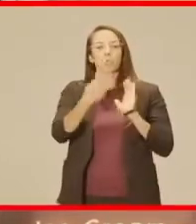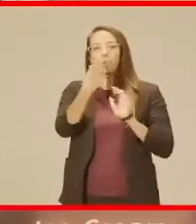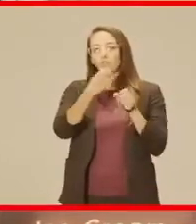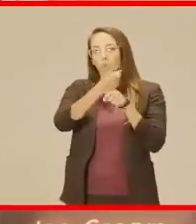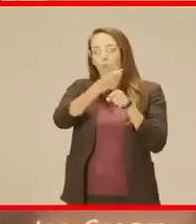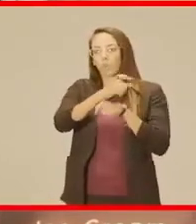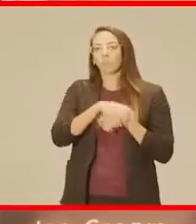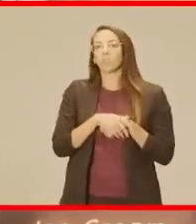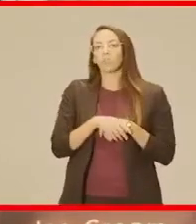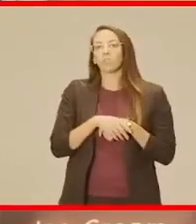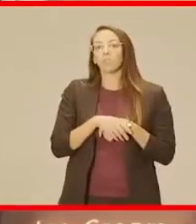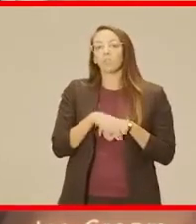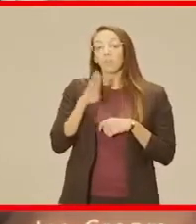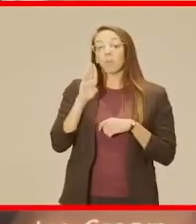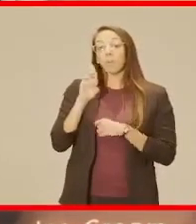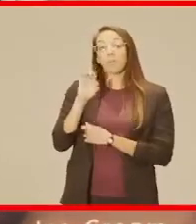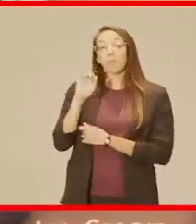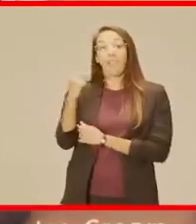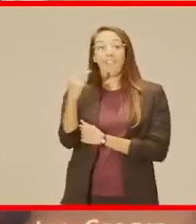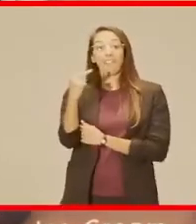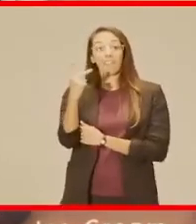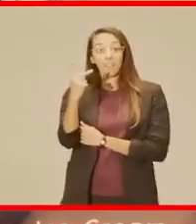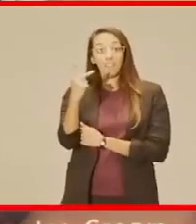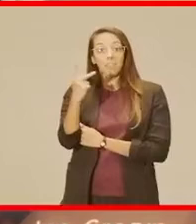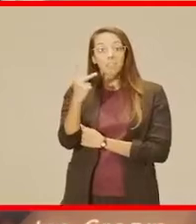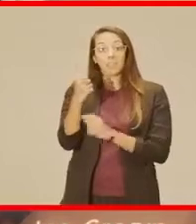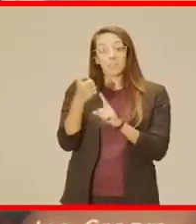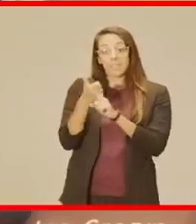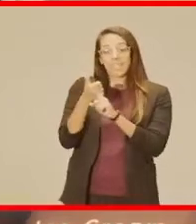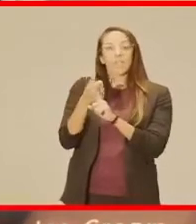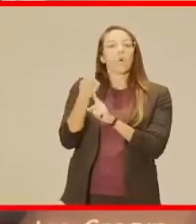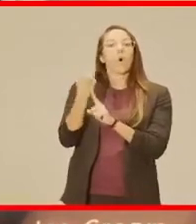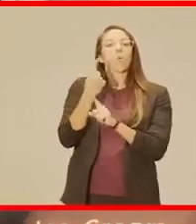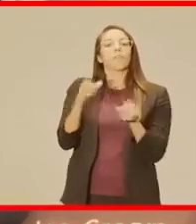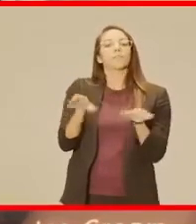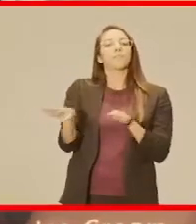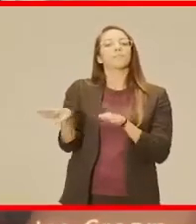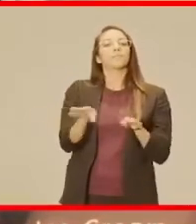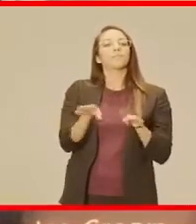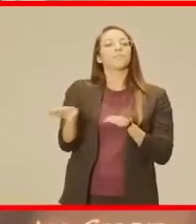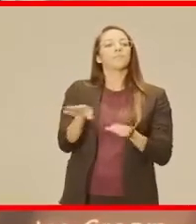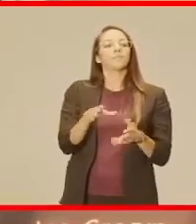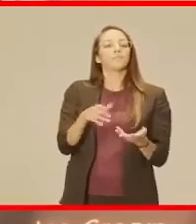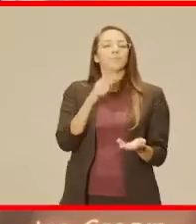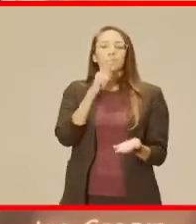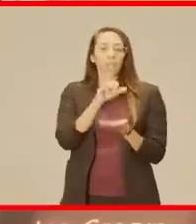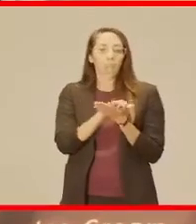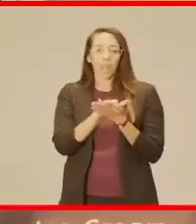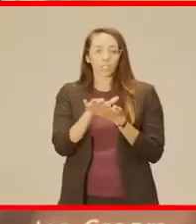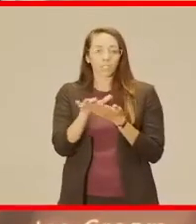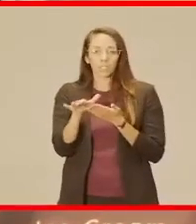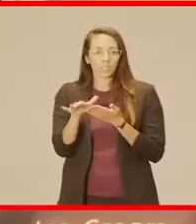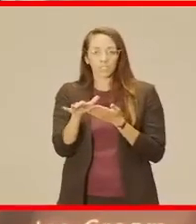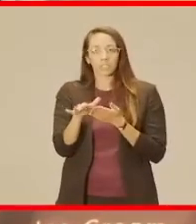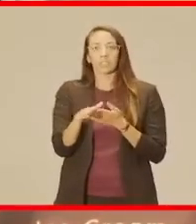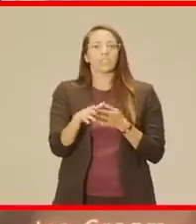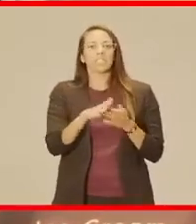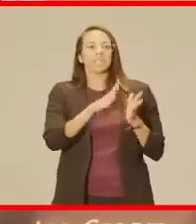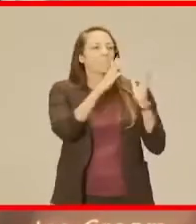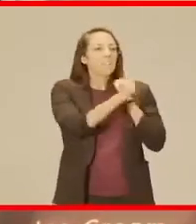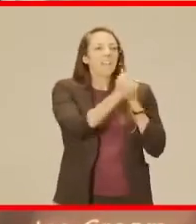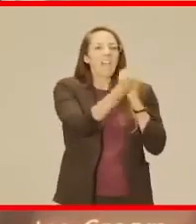Brock is always behaving in not so friendly ways to the Officer Jennies and the Nurse